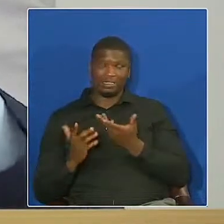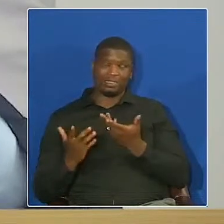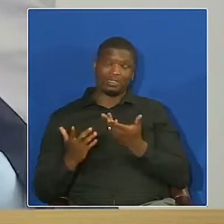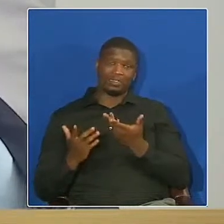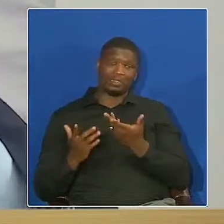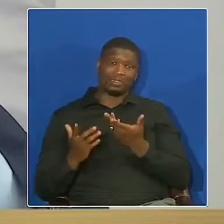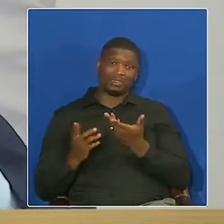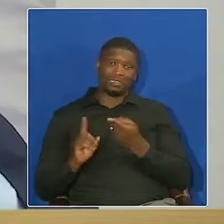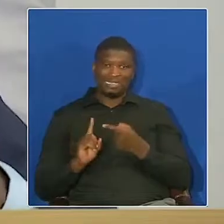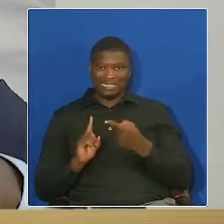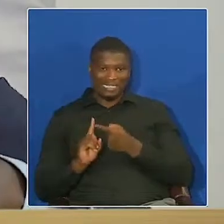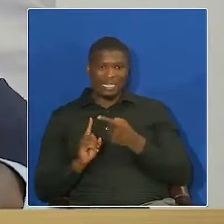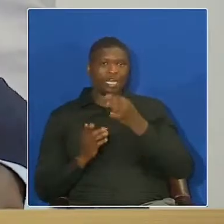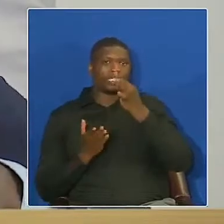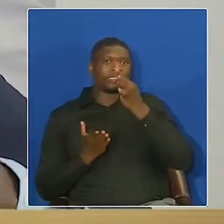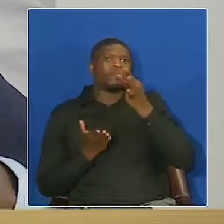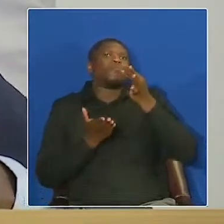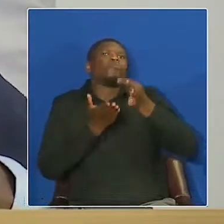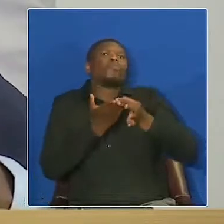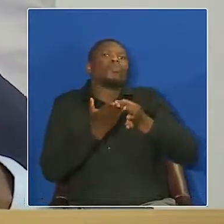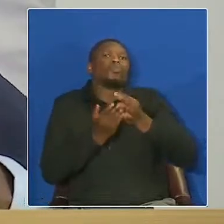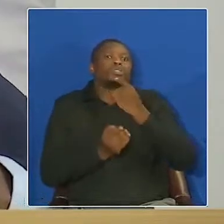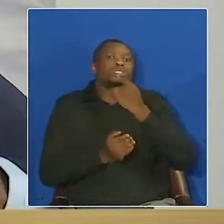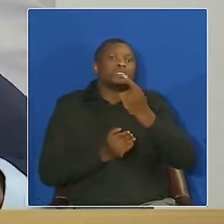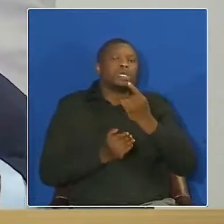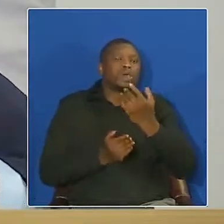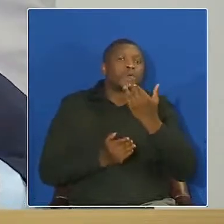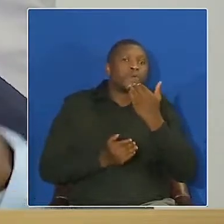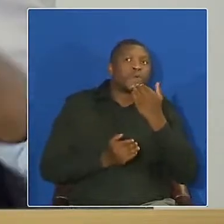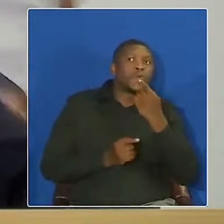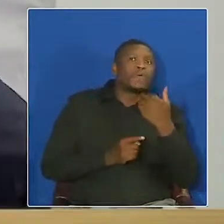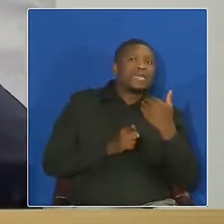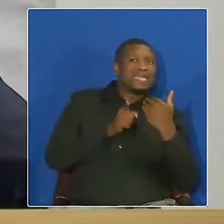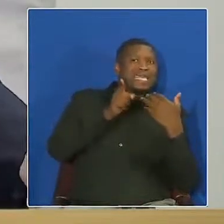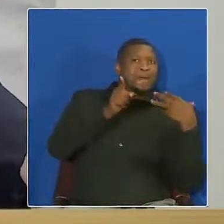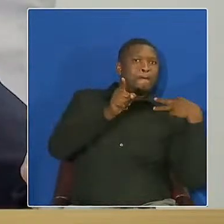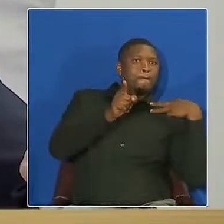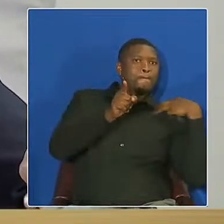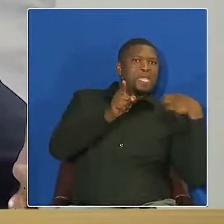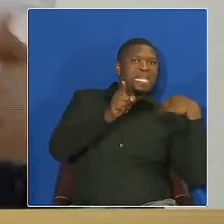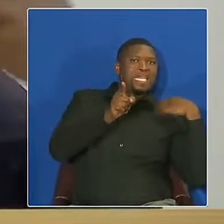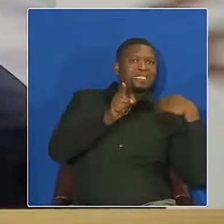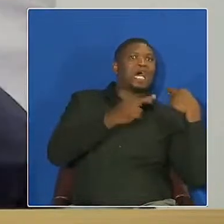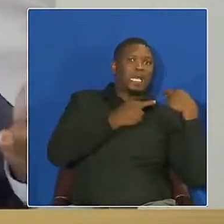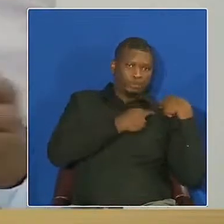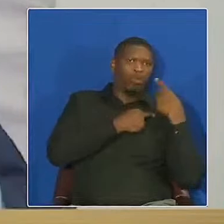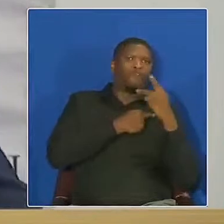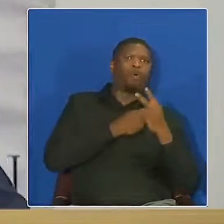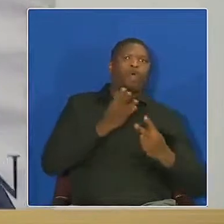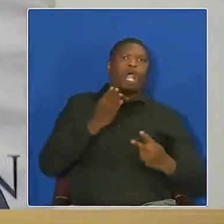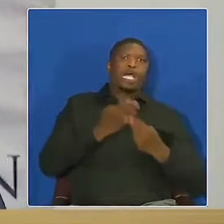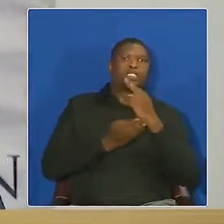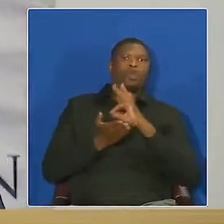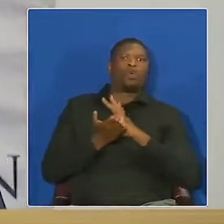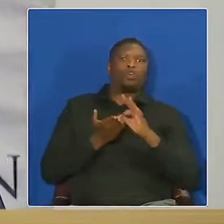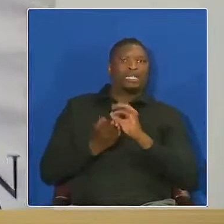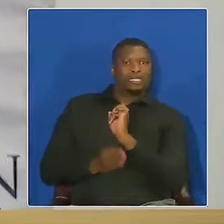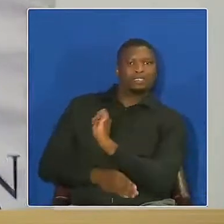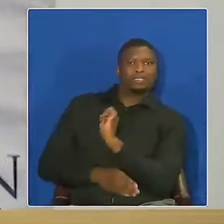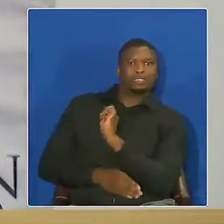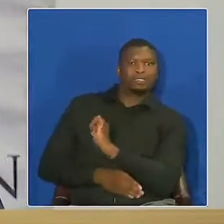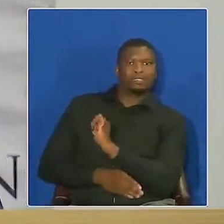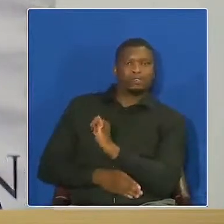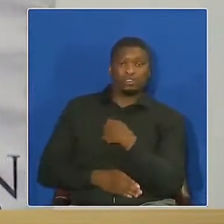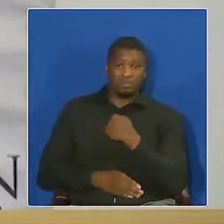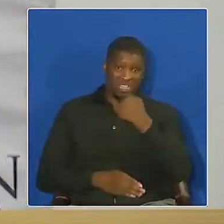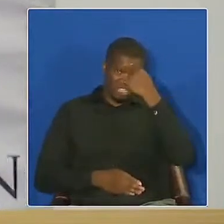Mr. Matlala suggesting that it is the minister who instructed the cancellation, then I will